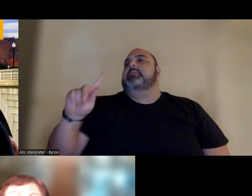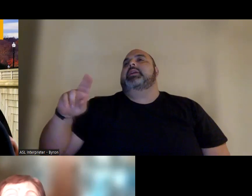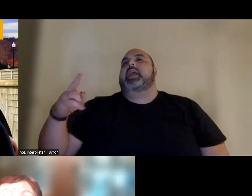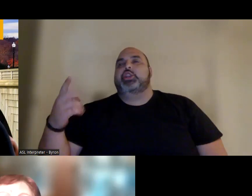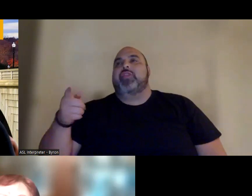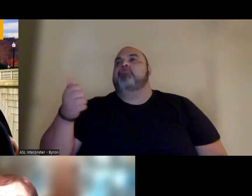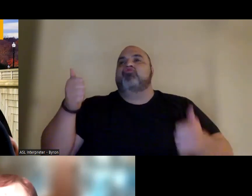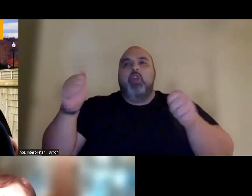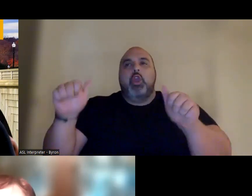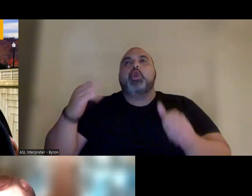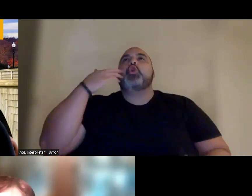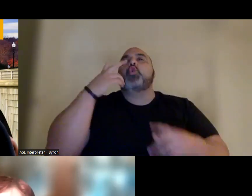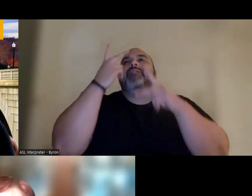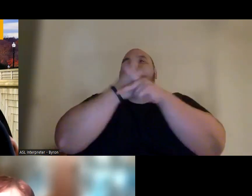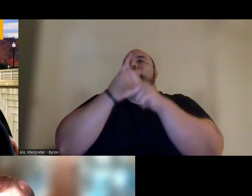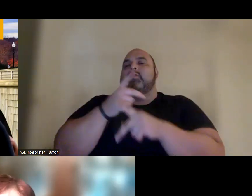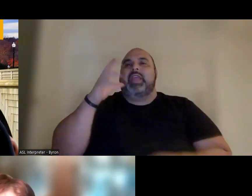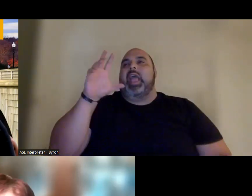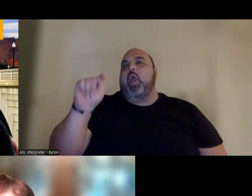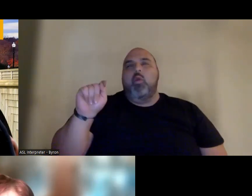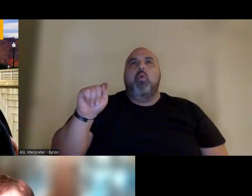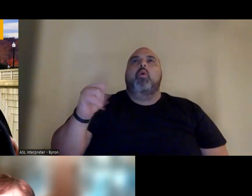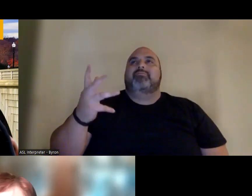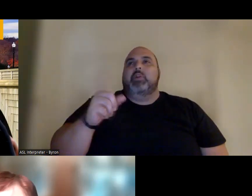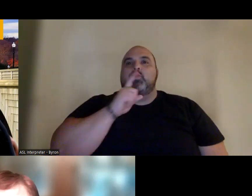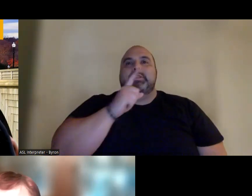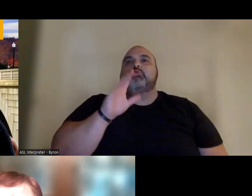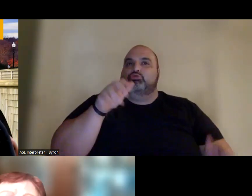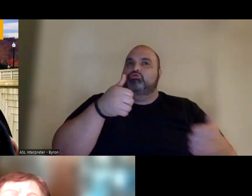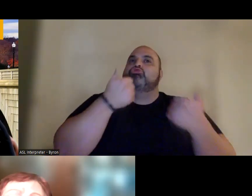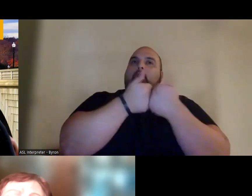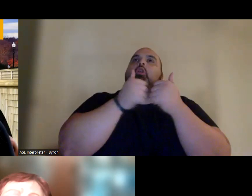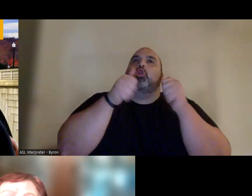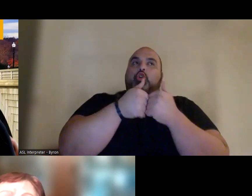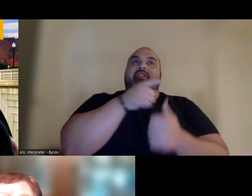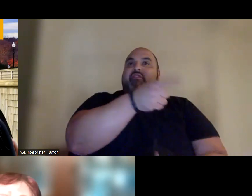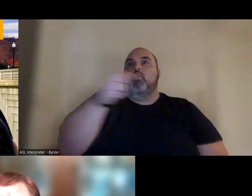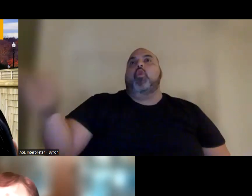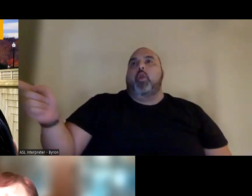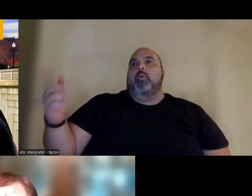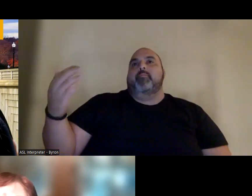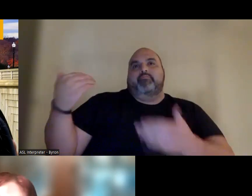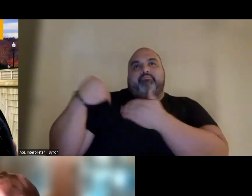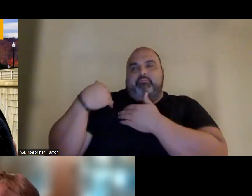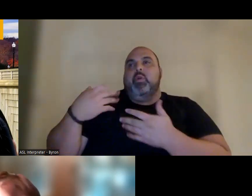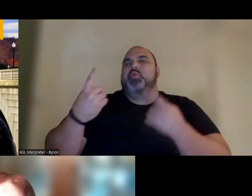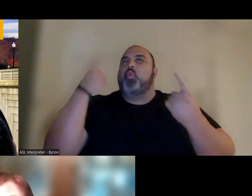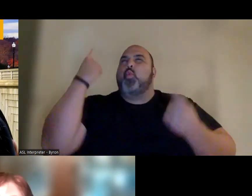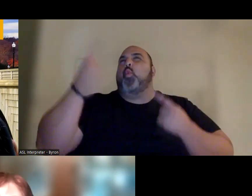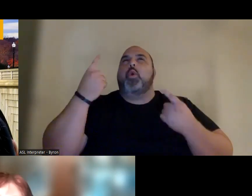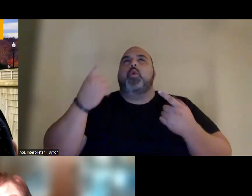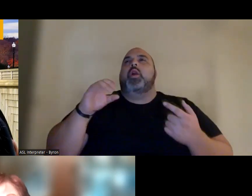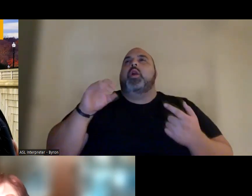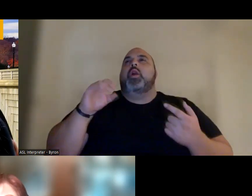you know, figure this all out. And certainly there were challenges on their part. And I'm just wondering if there might